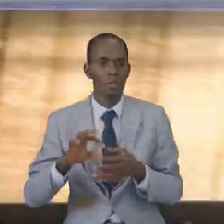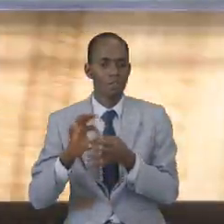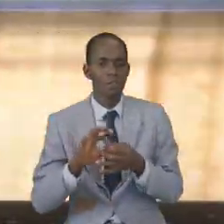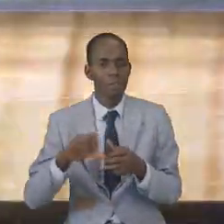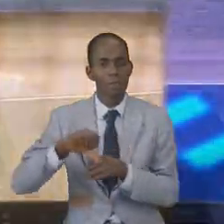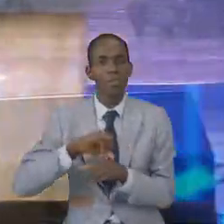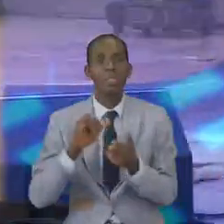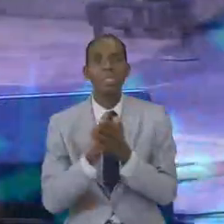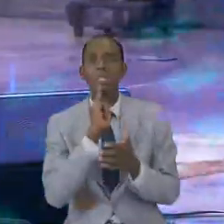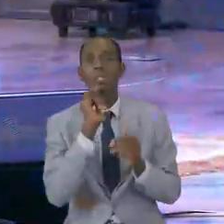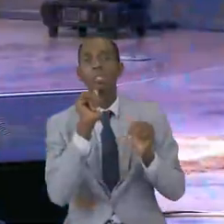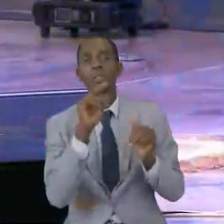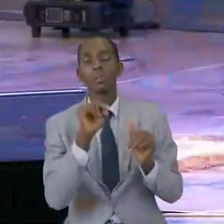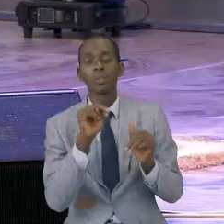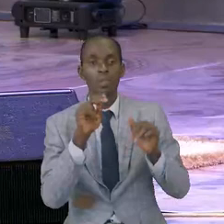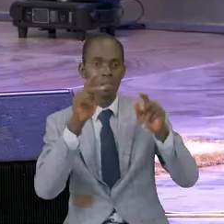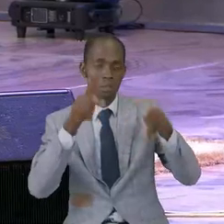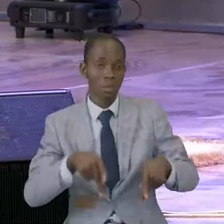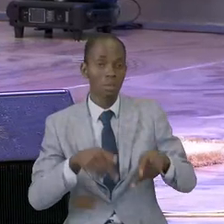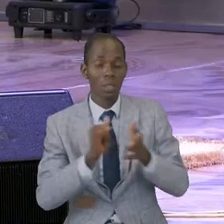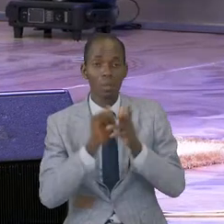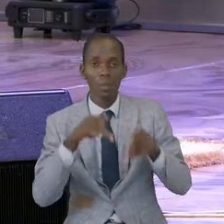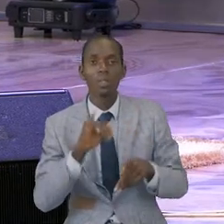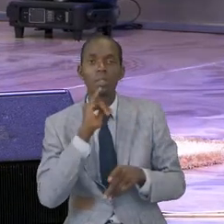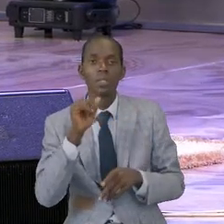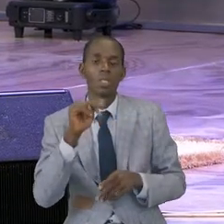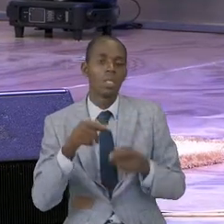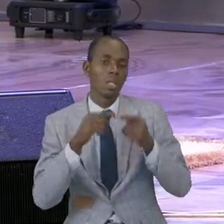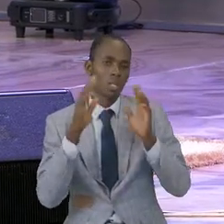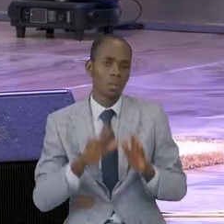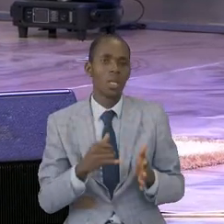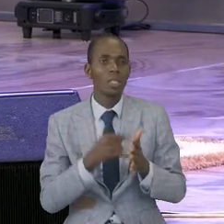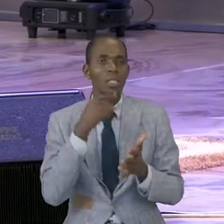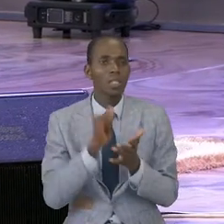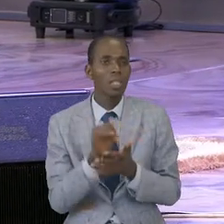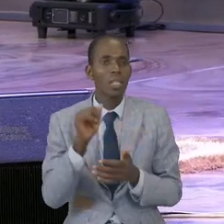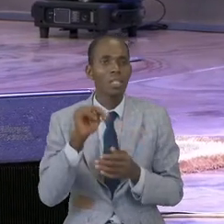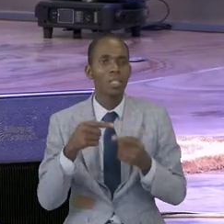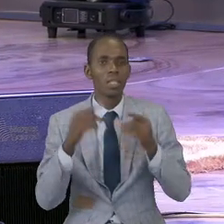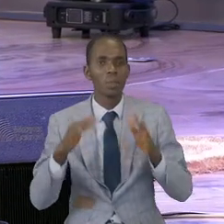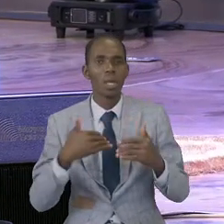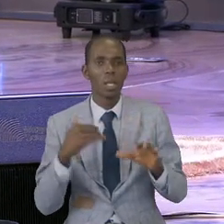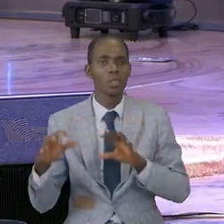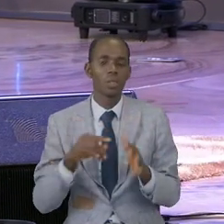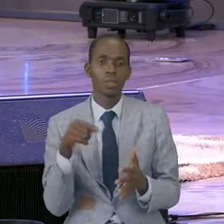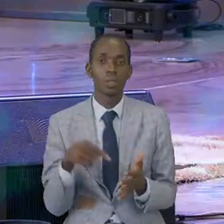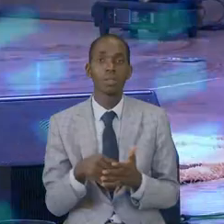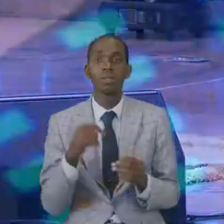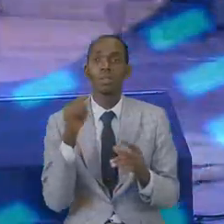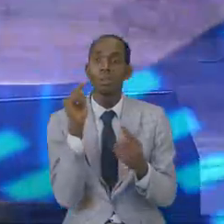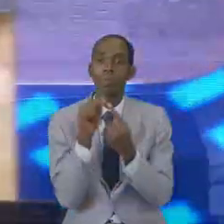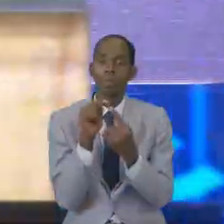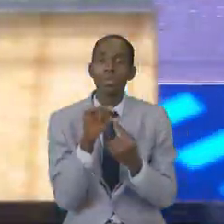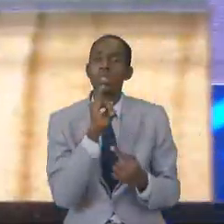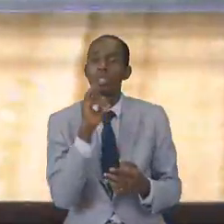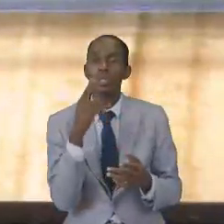an enemy. He says unto them, an enemy has done this. The point is,